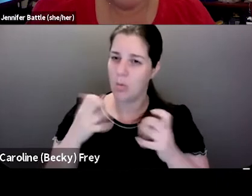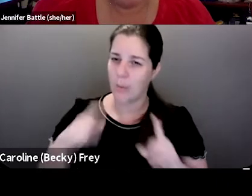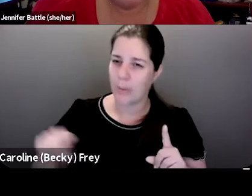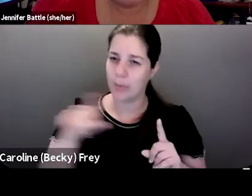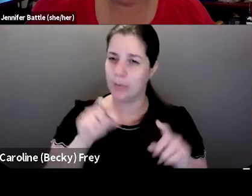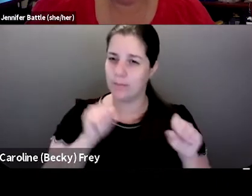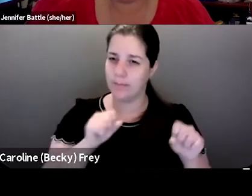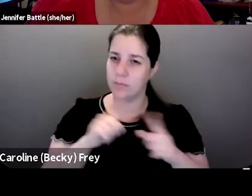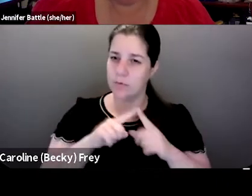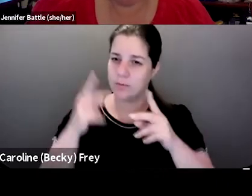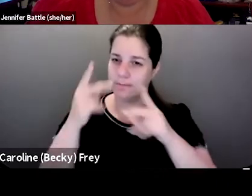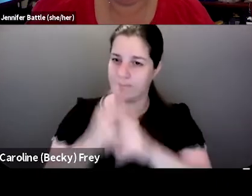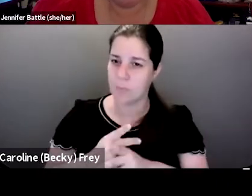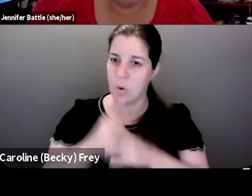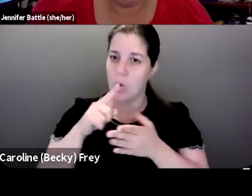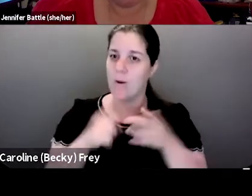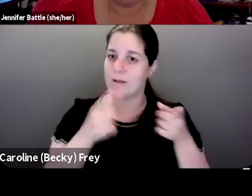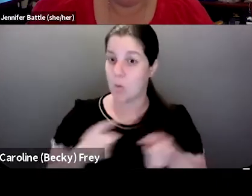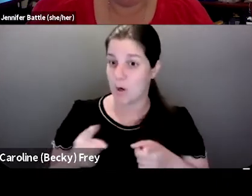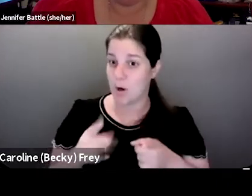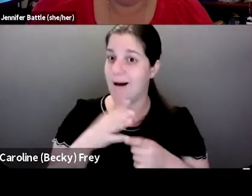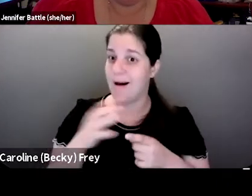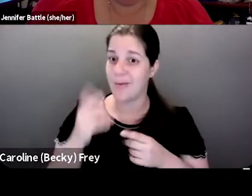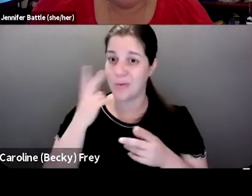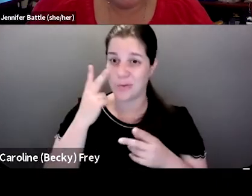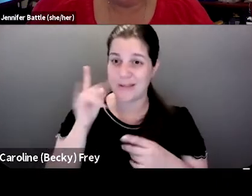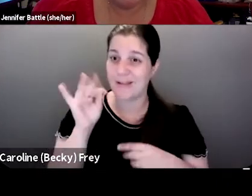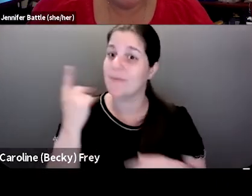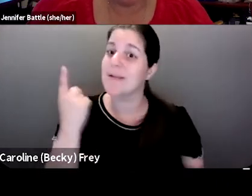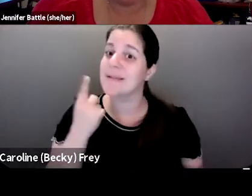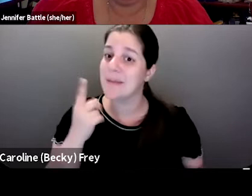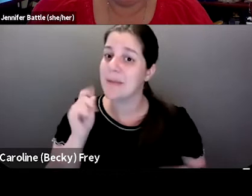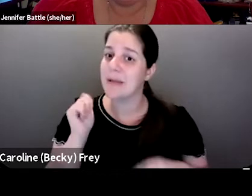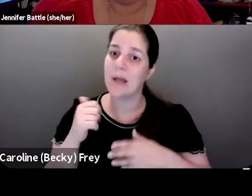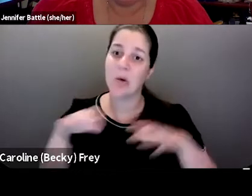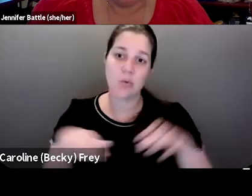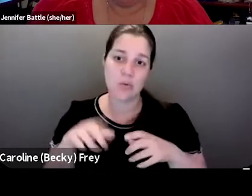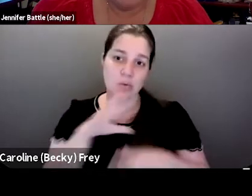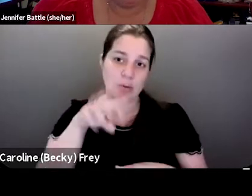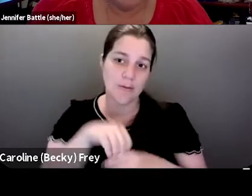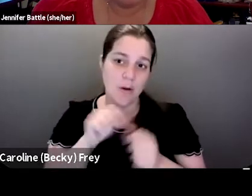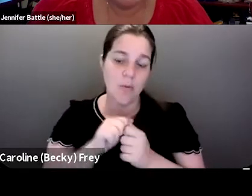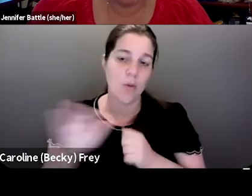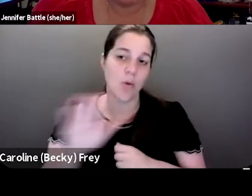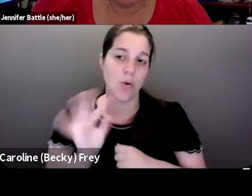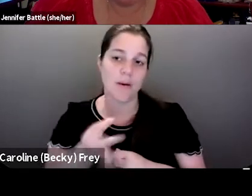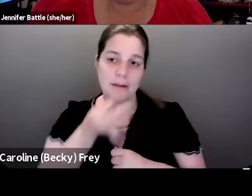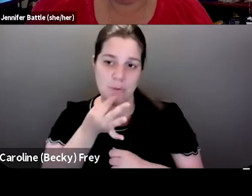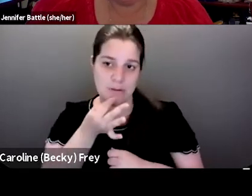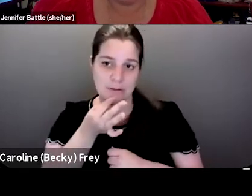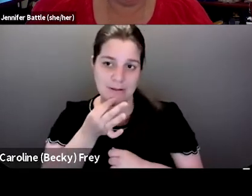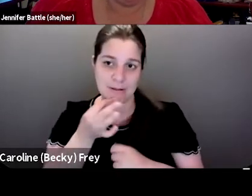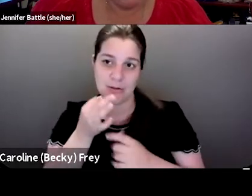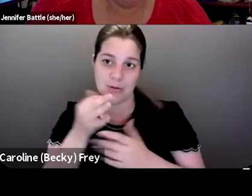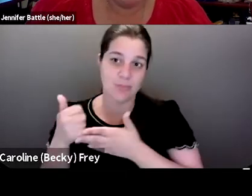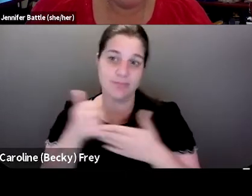going on and see if there's anything that you can do to lend your expertise and voice to that process, or